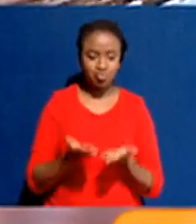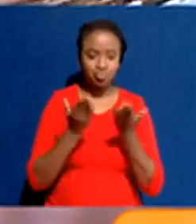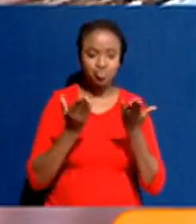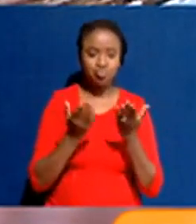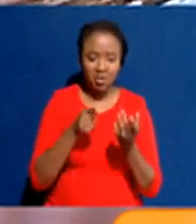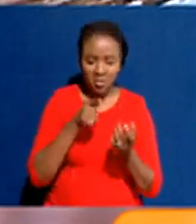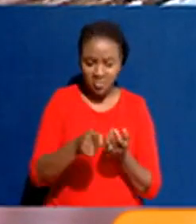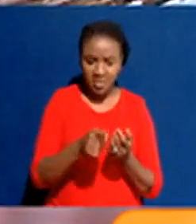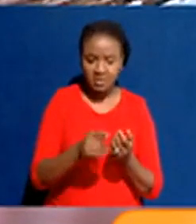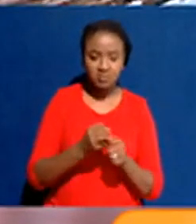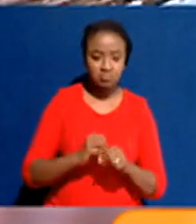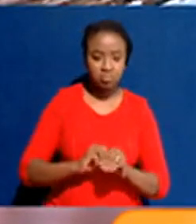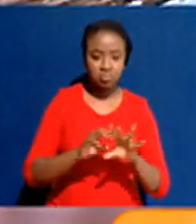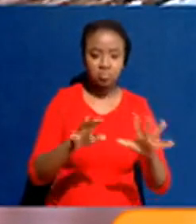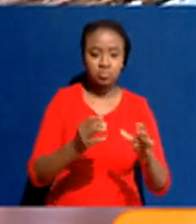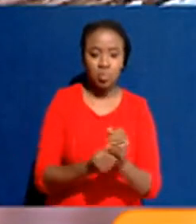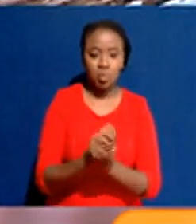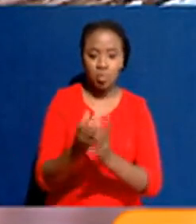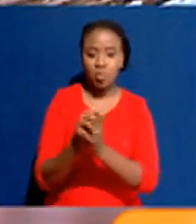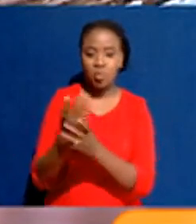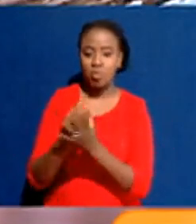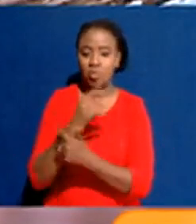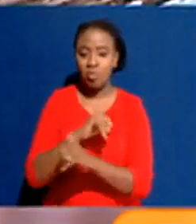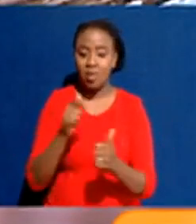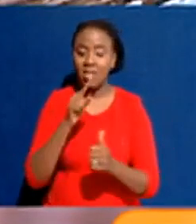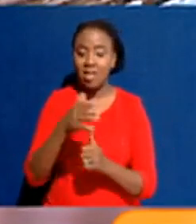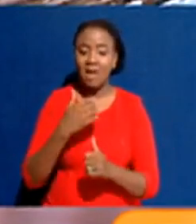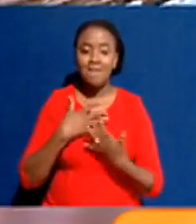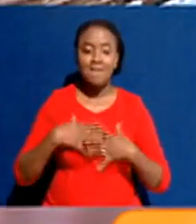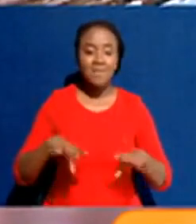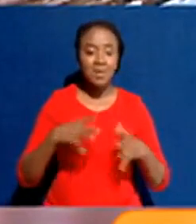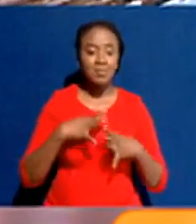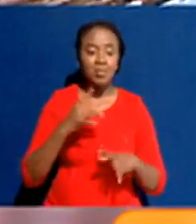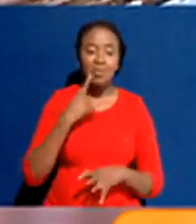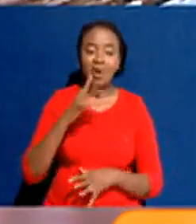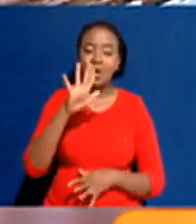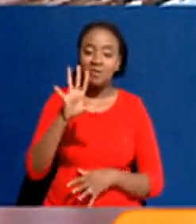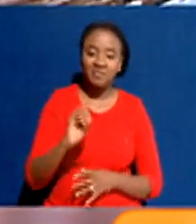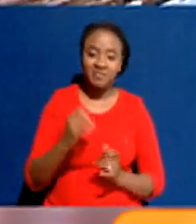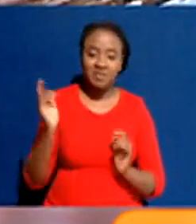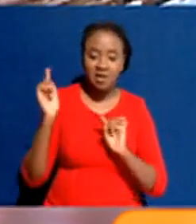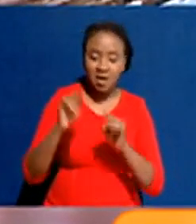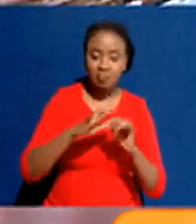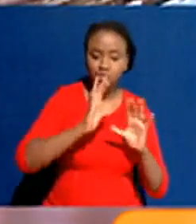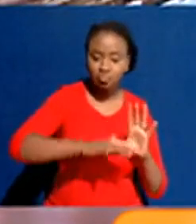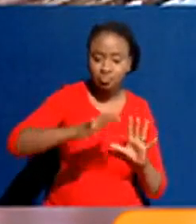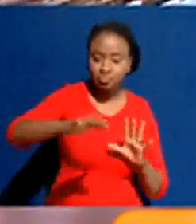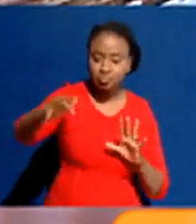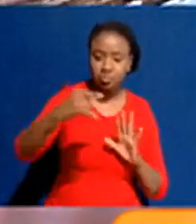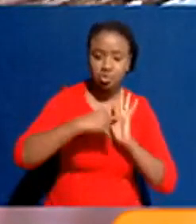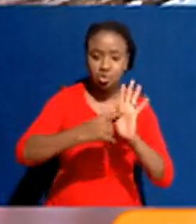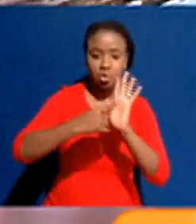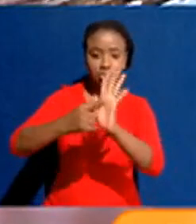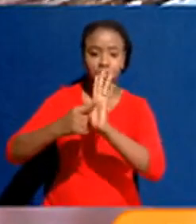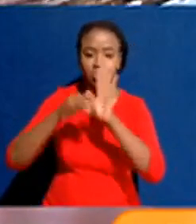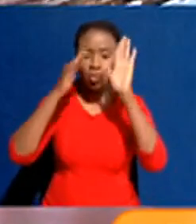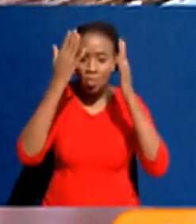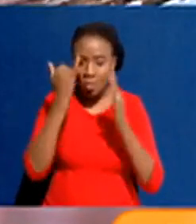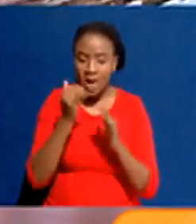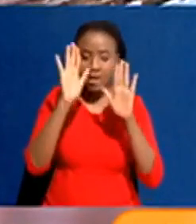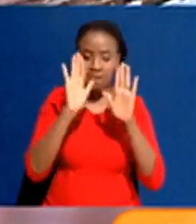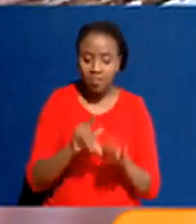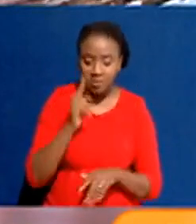crop. The trade fair, which brought together over 150 exhibitors, highlighted the importance of cassava in food and